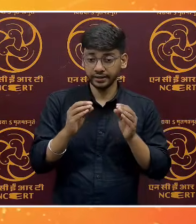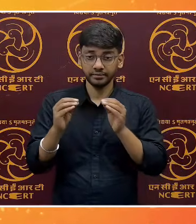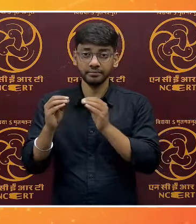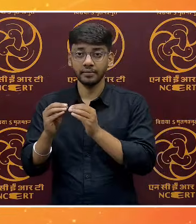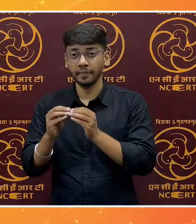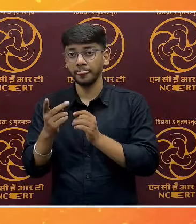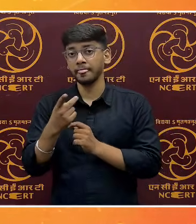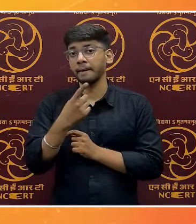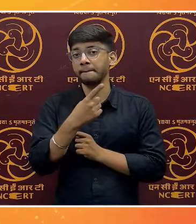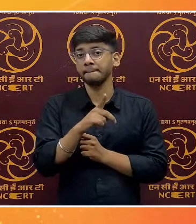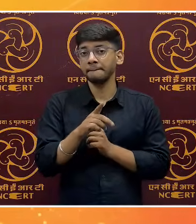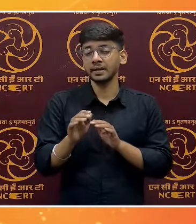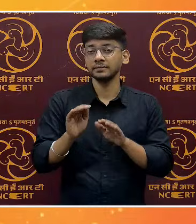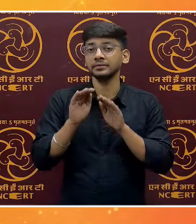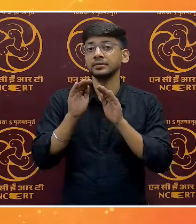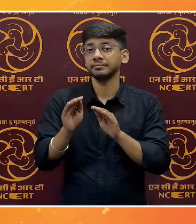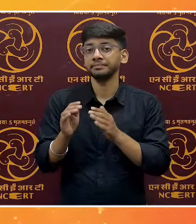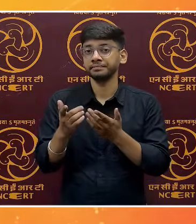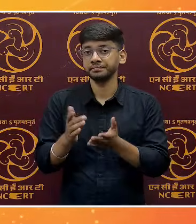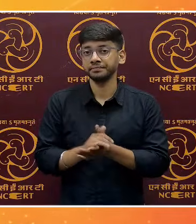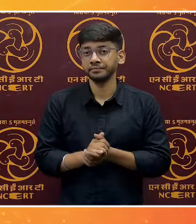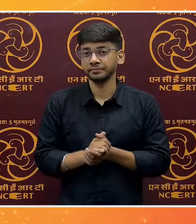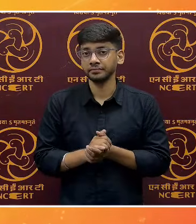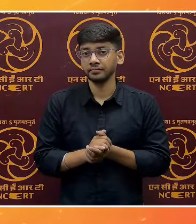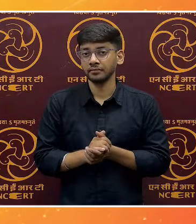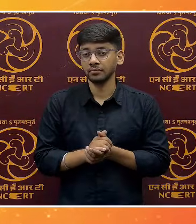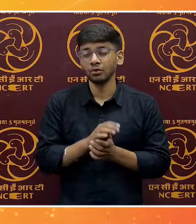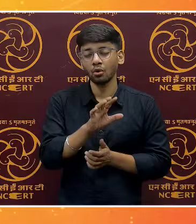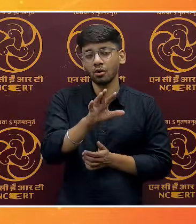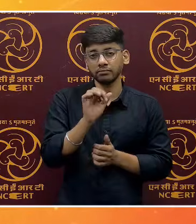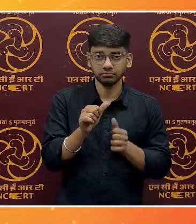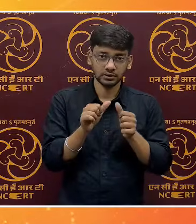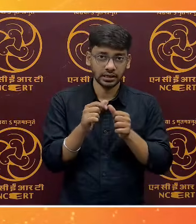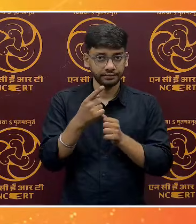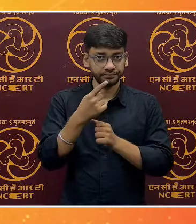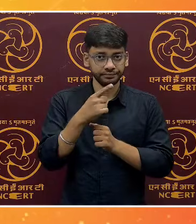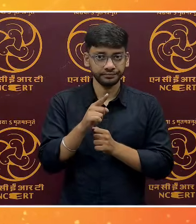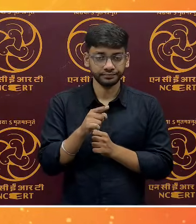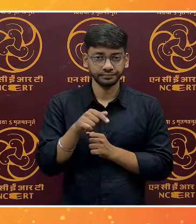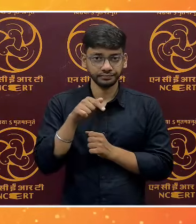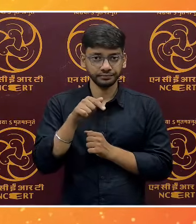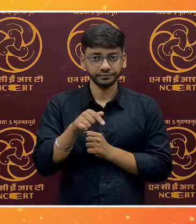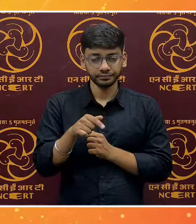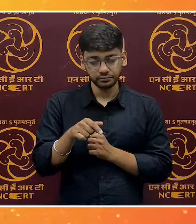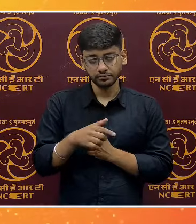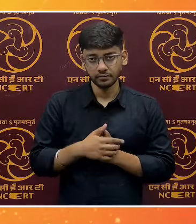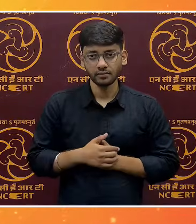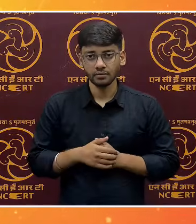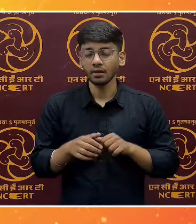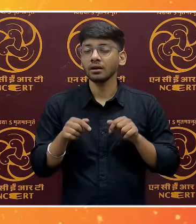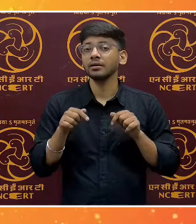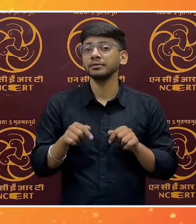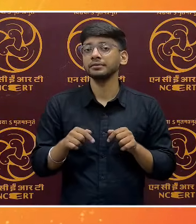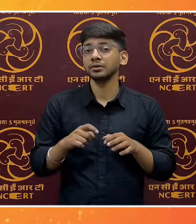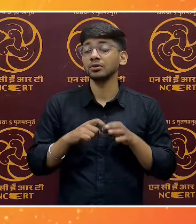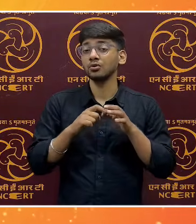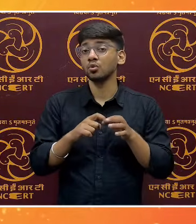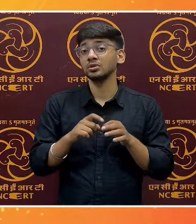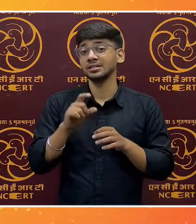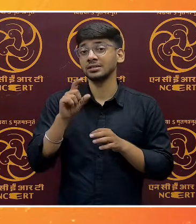is dependent on that. So option A is correct. Now the option question